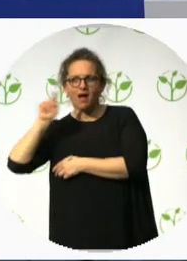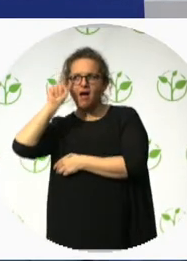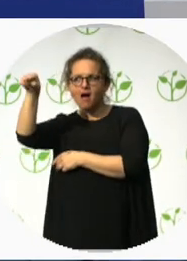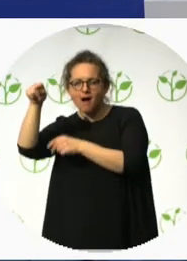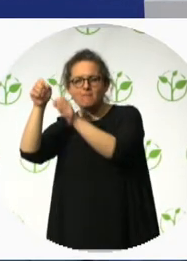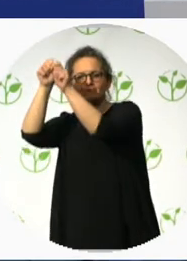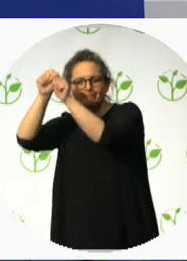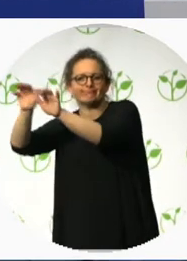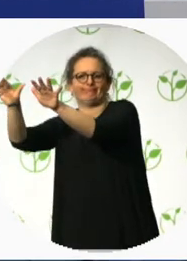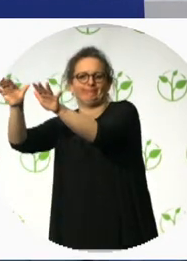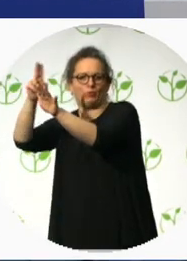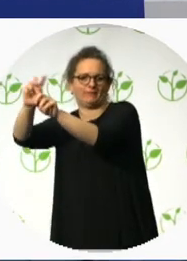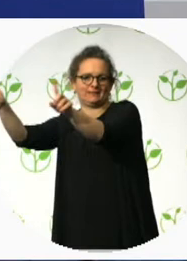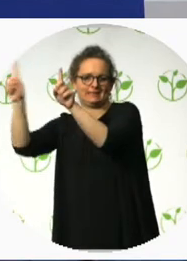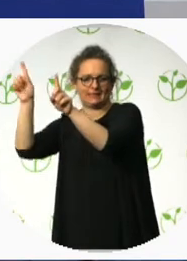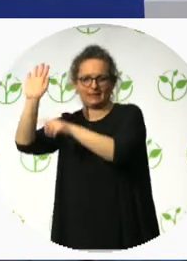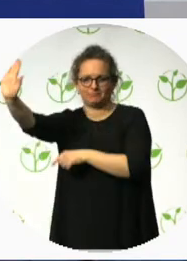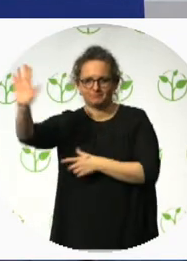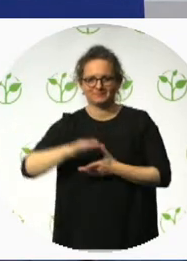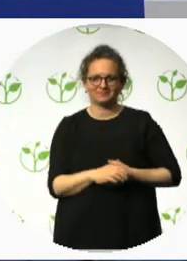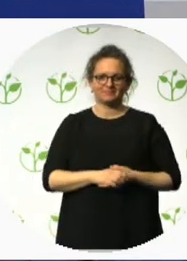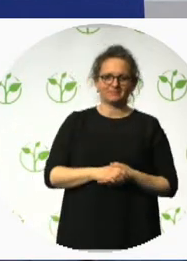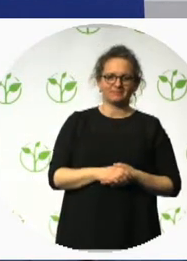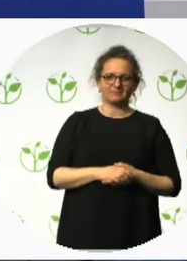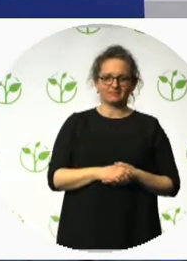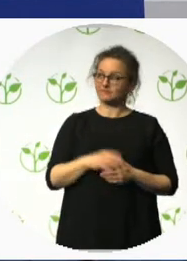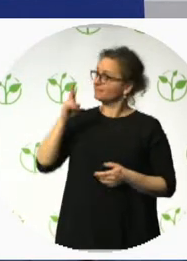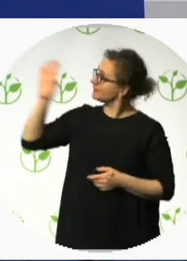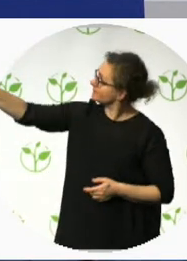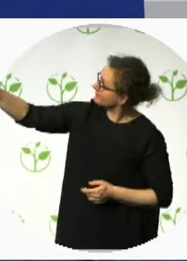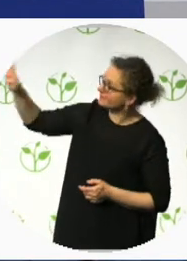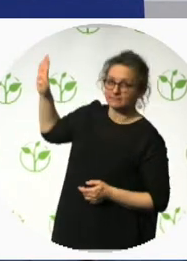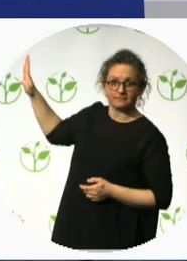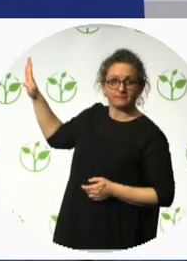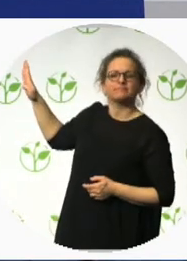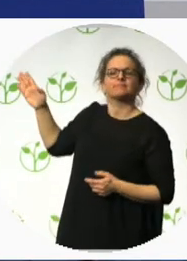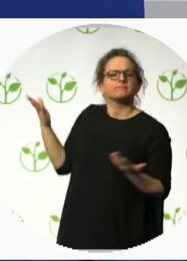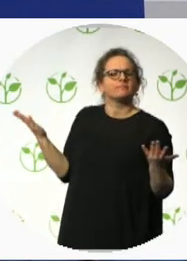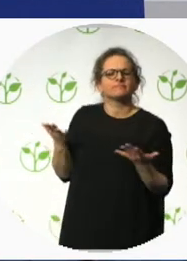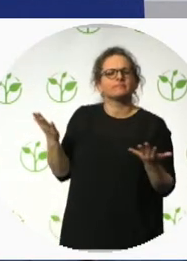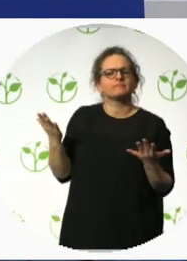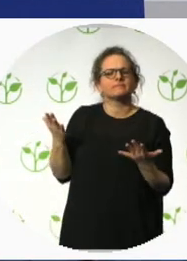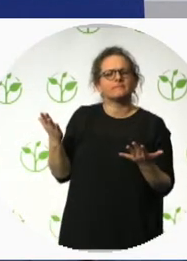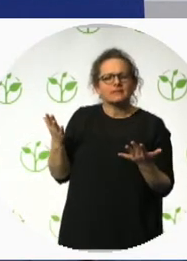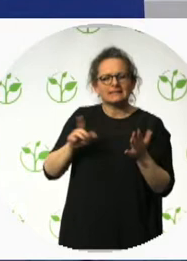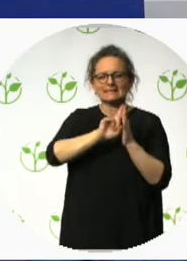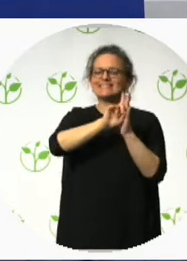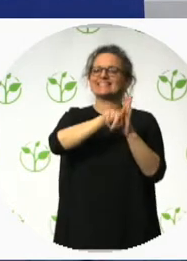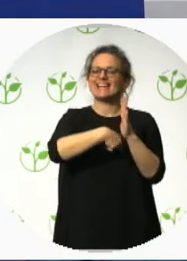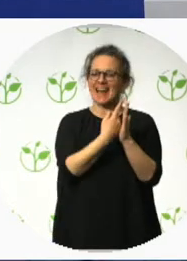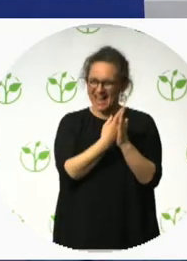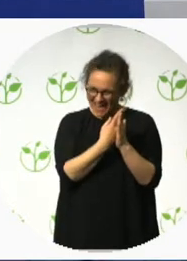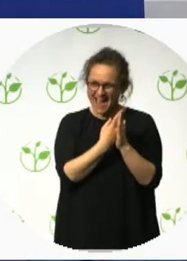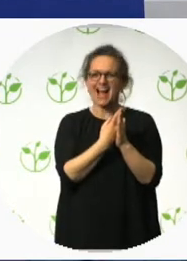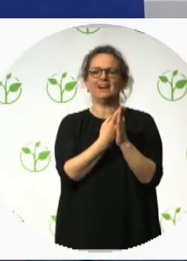the deaf trainees. They have also graduated and they returned to Sri Lanka and set up the training labs to